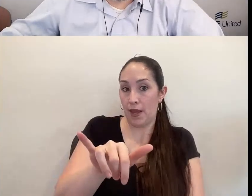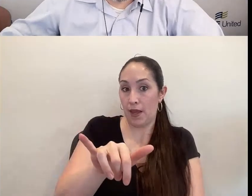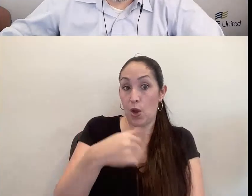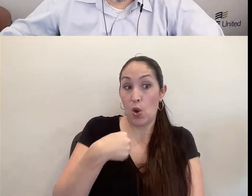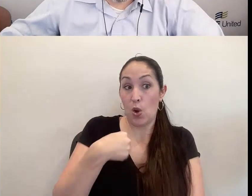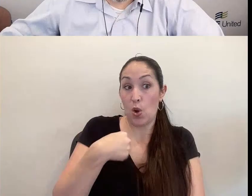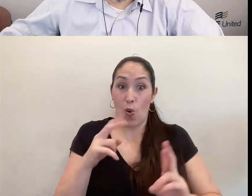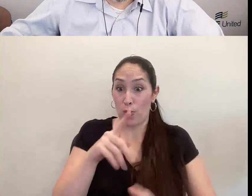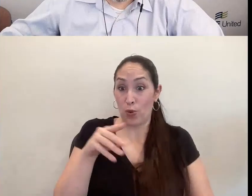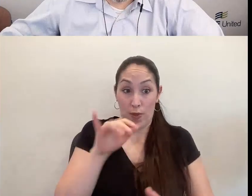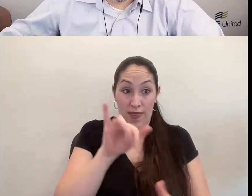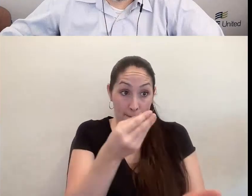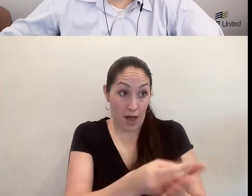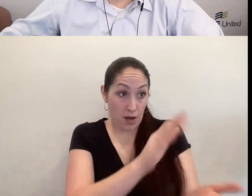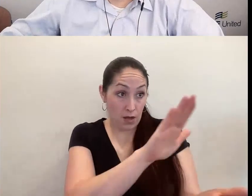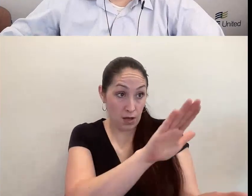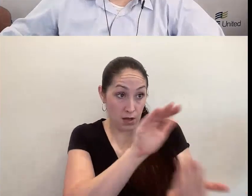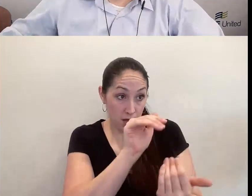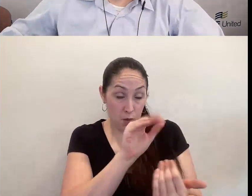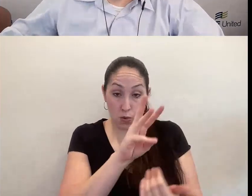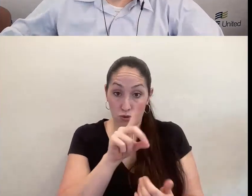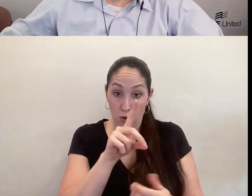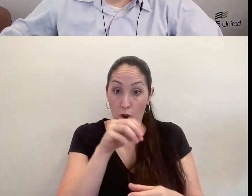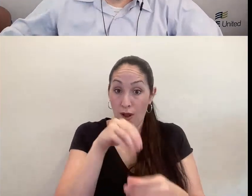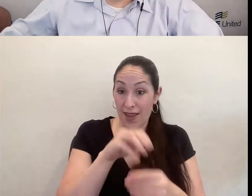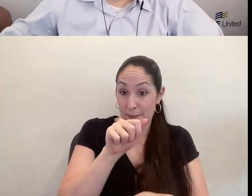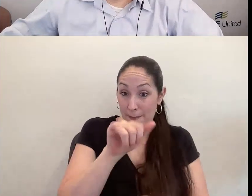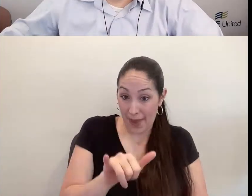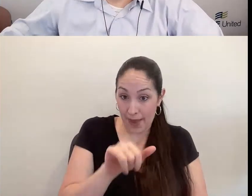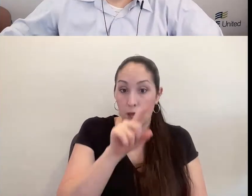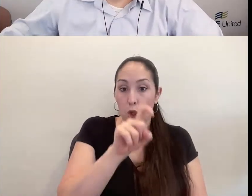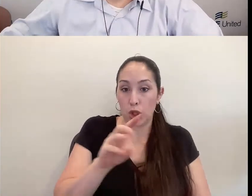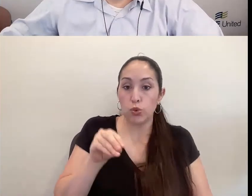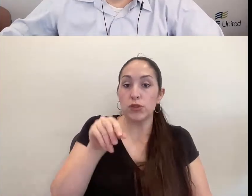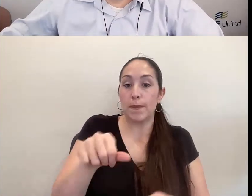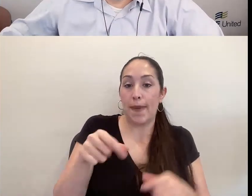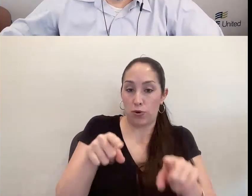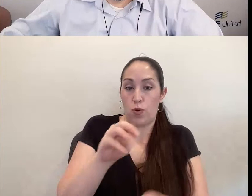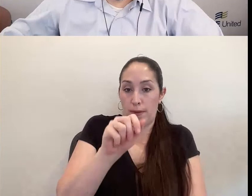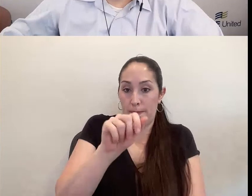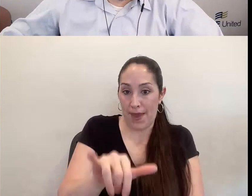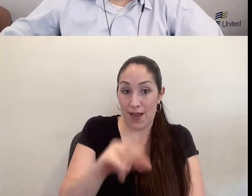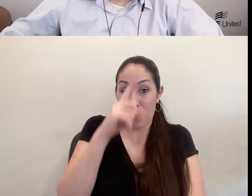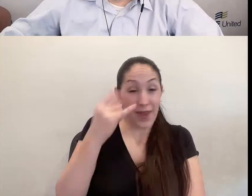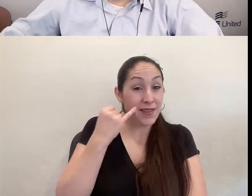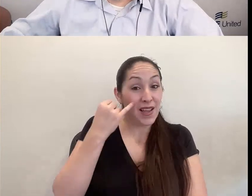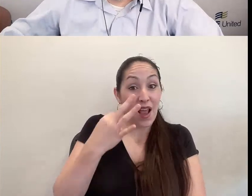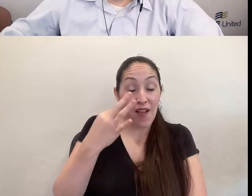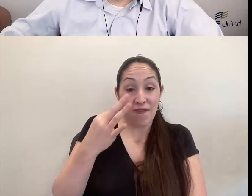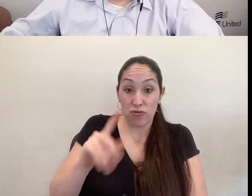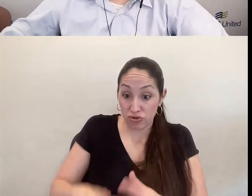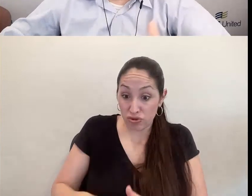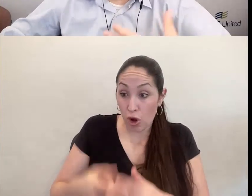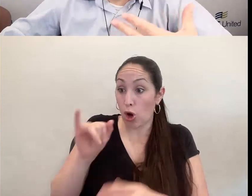May. Otherwise, if you have it in June, the first moment of June is going to be held as a resource. Yeah. And